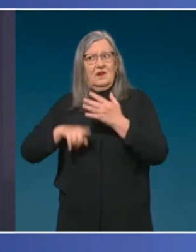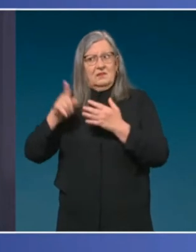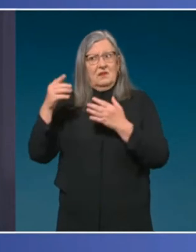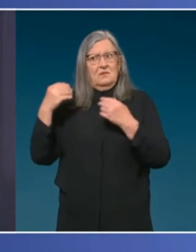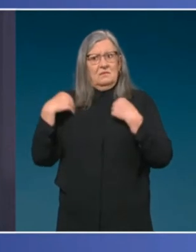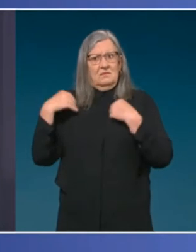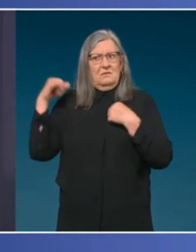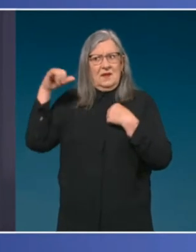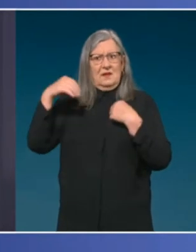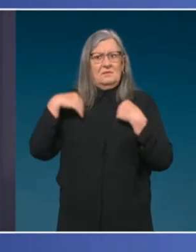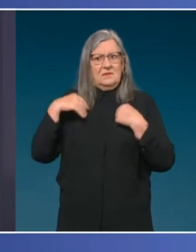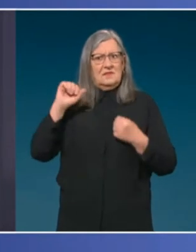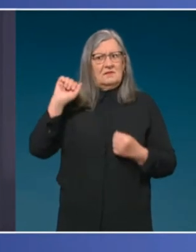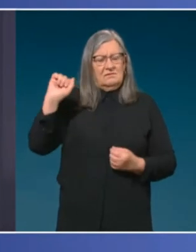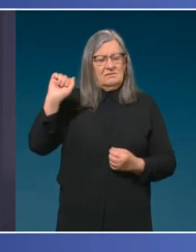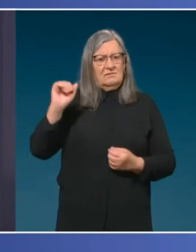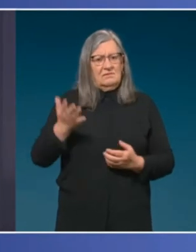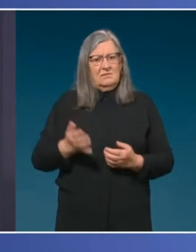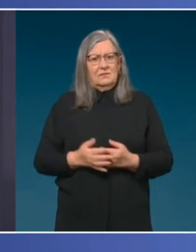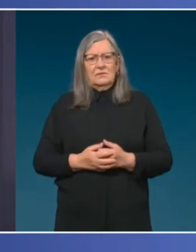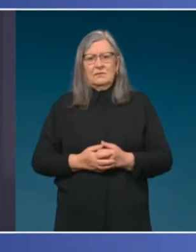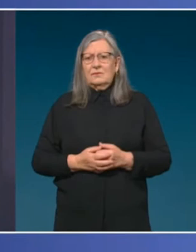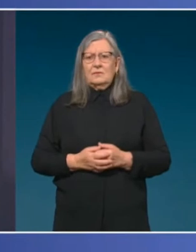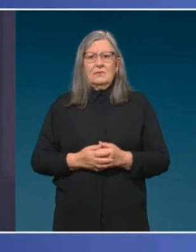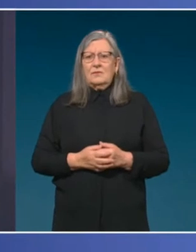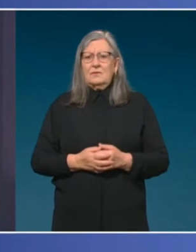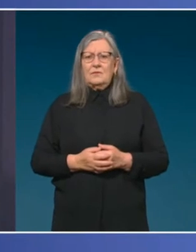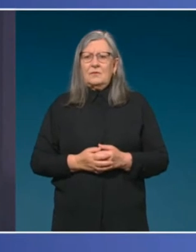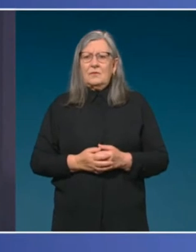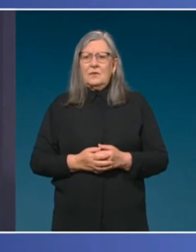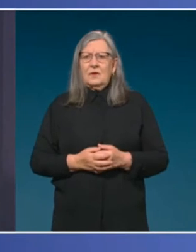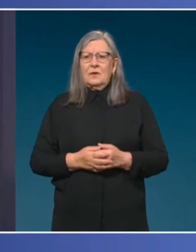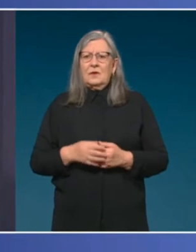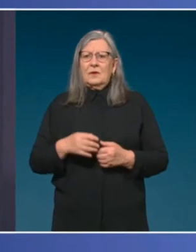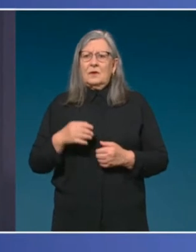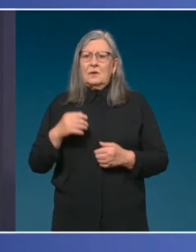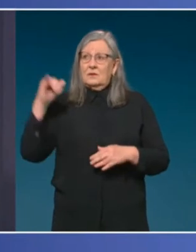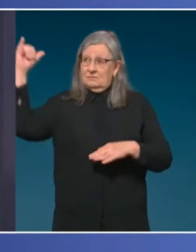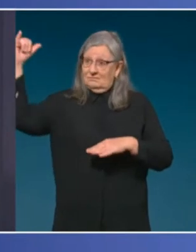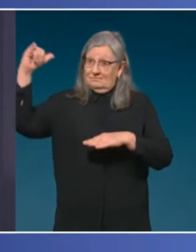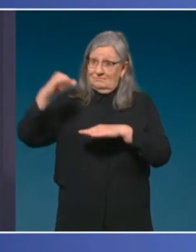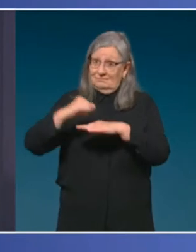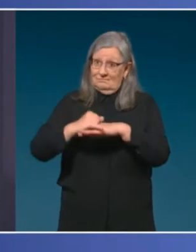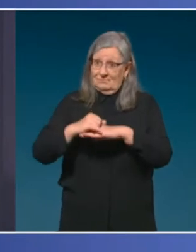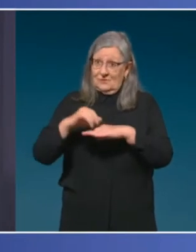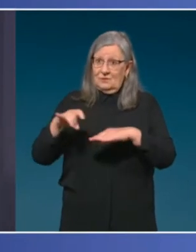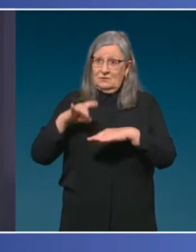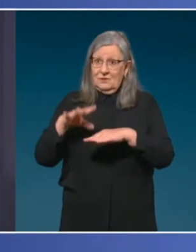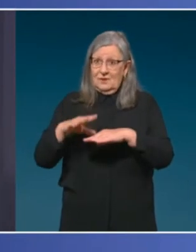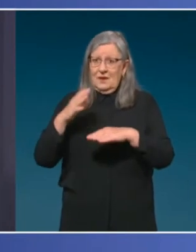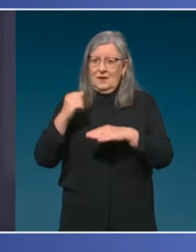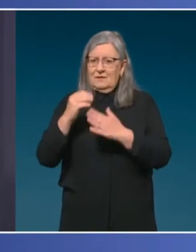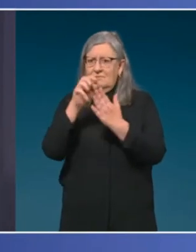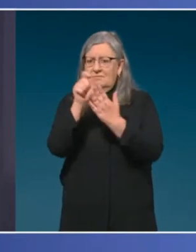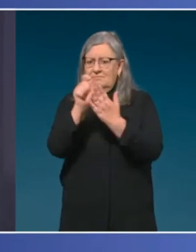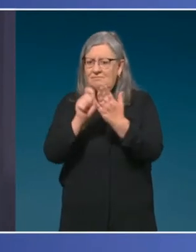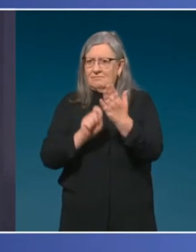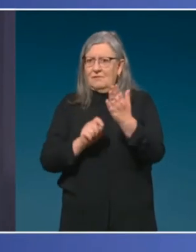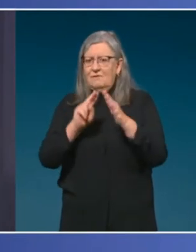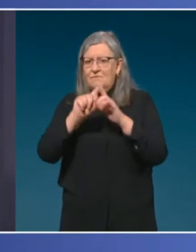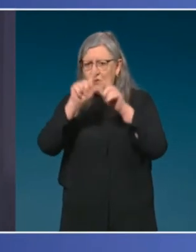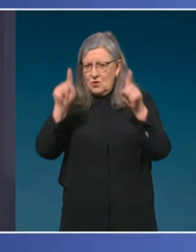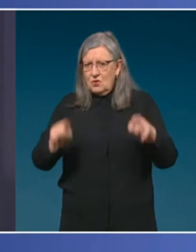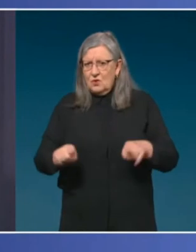On arrival, passengers are required to have filled in an Australia travel declaration indicating what their